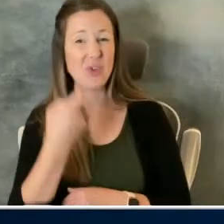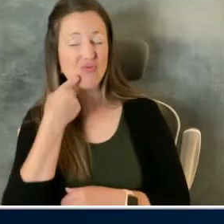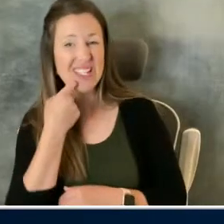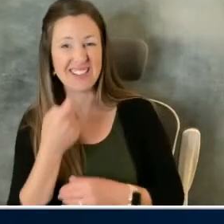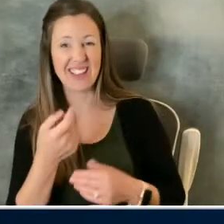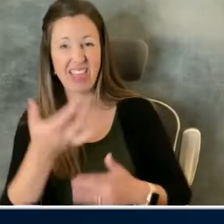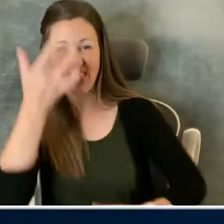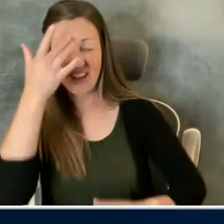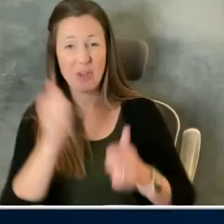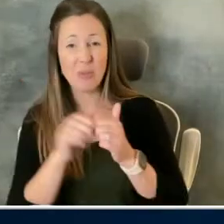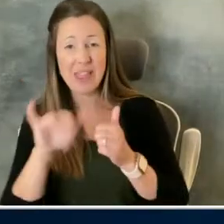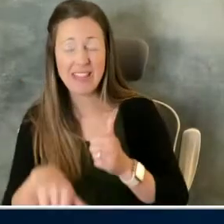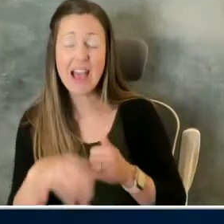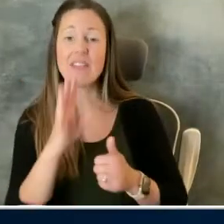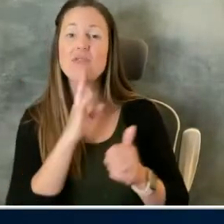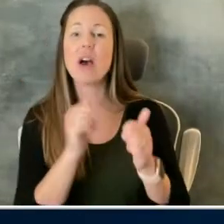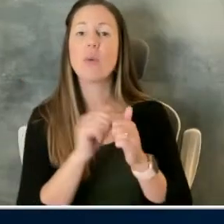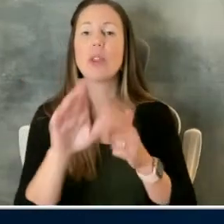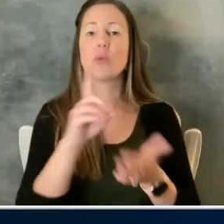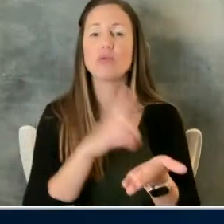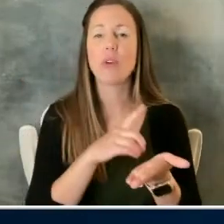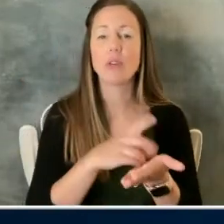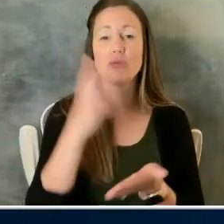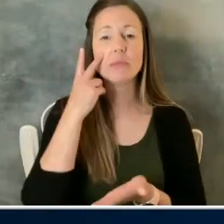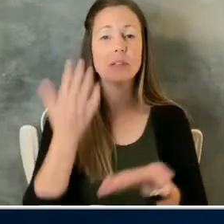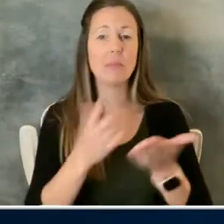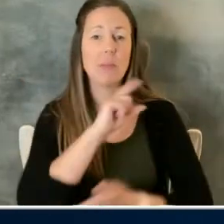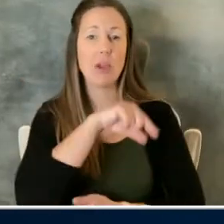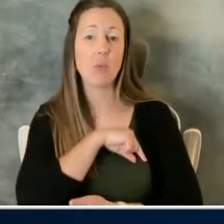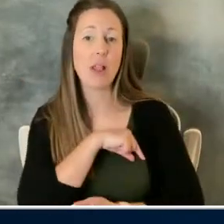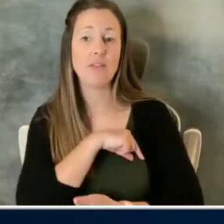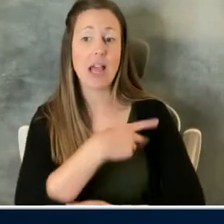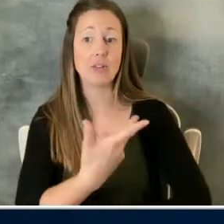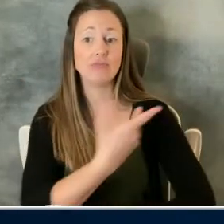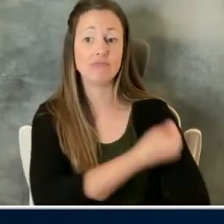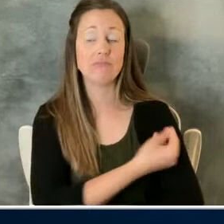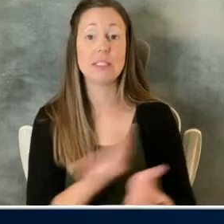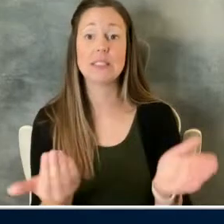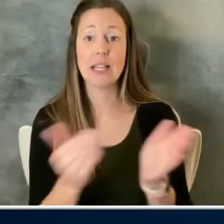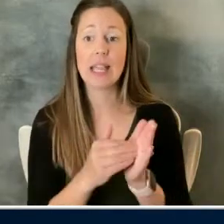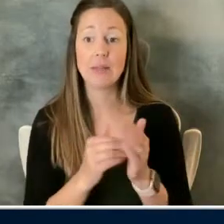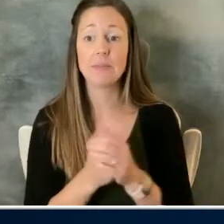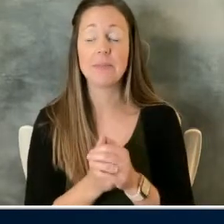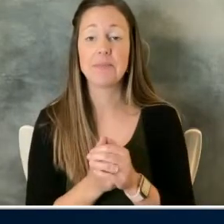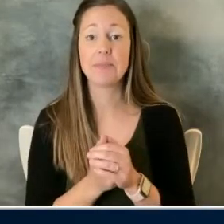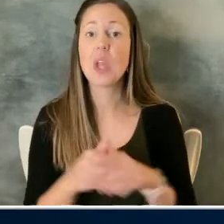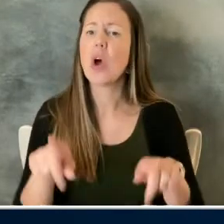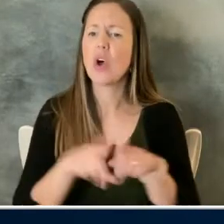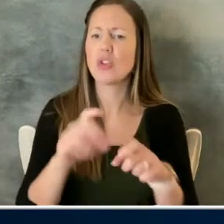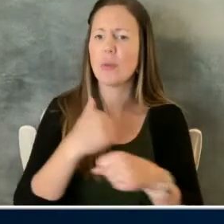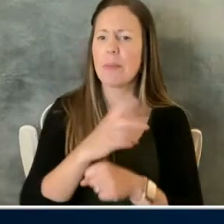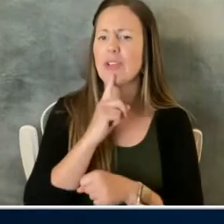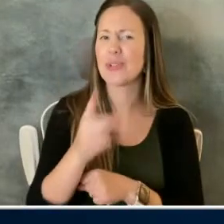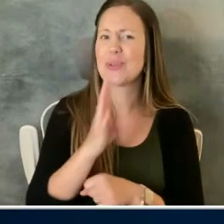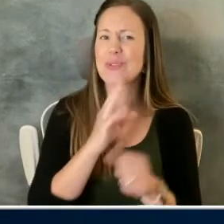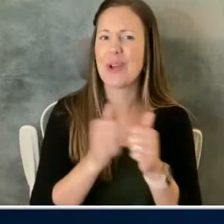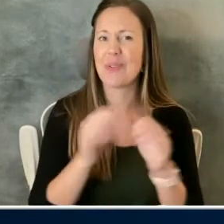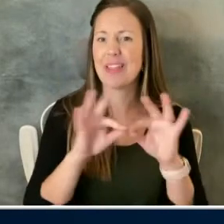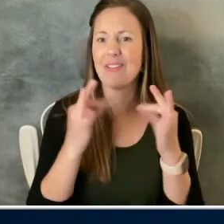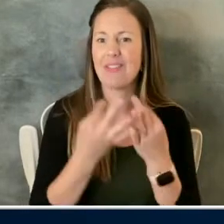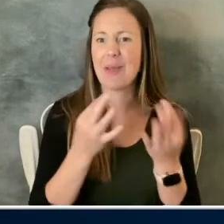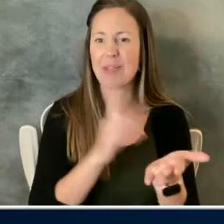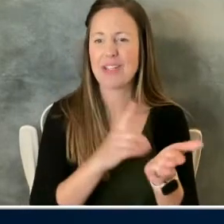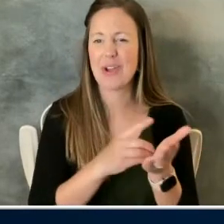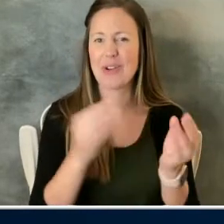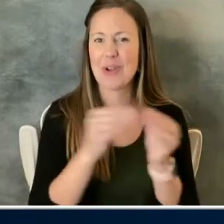care doctor, see if you would qualify to get Shingrix again. And third, make sure you talk to your primary care doctor. They probably have some more answers for you